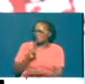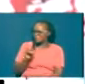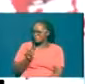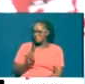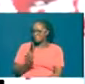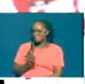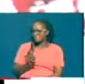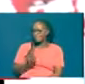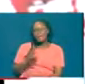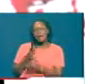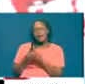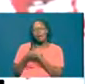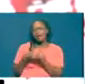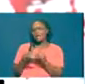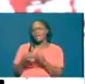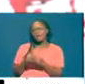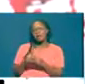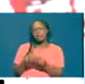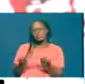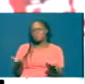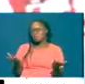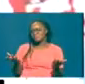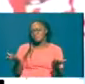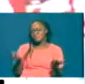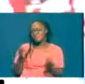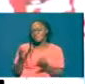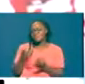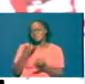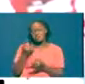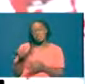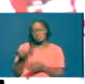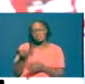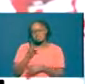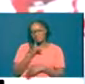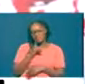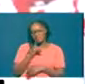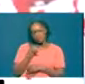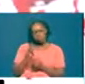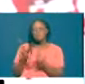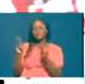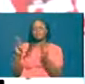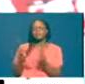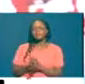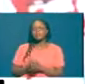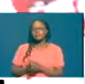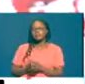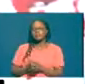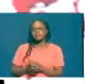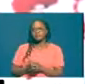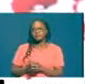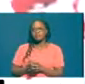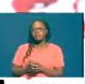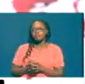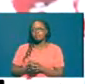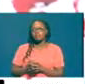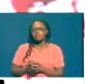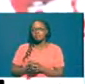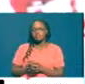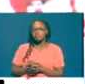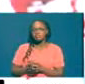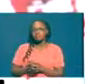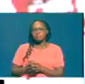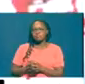calm. Atonge mkosea, angenyamaza na kwambie sawa. All his friends know that. Kwela was